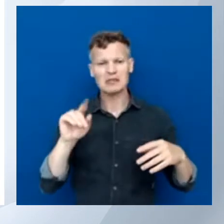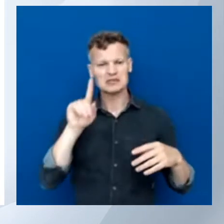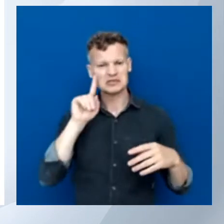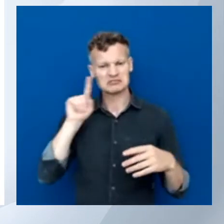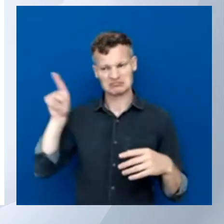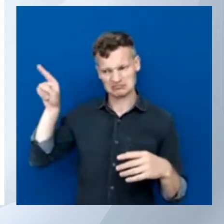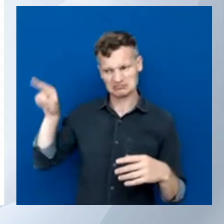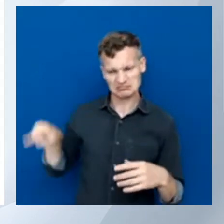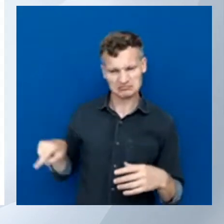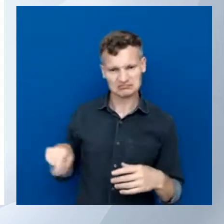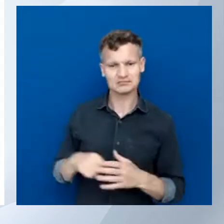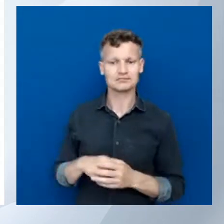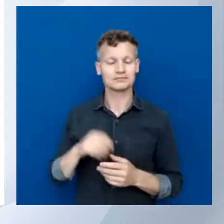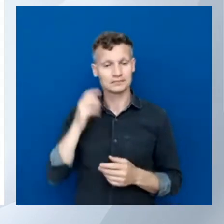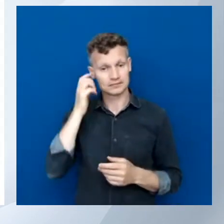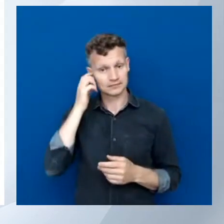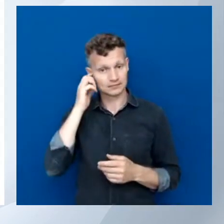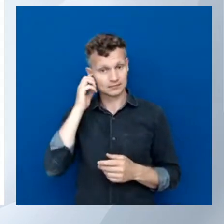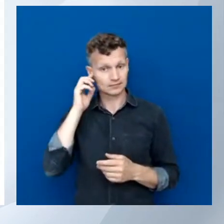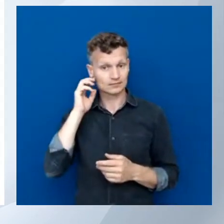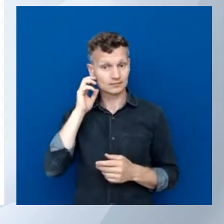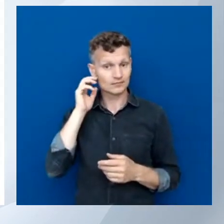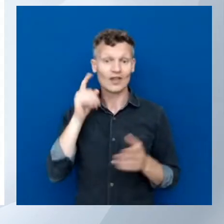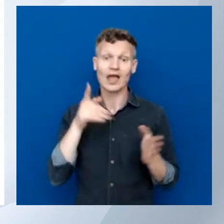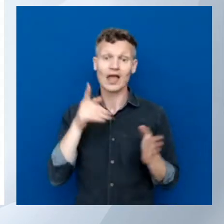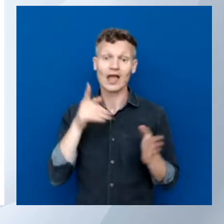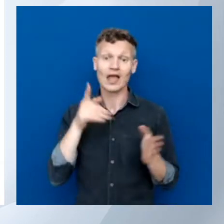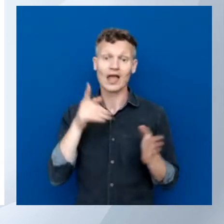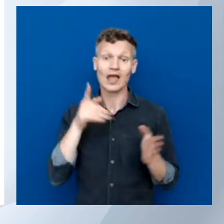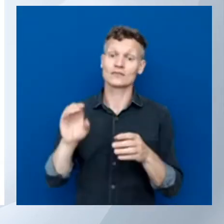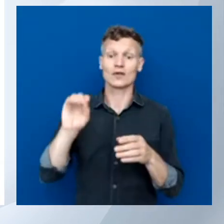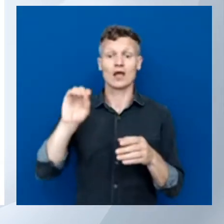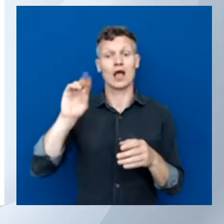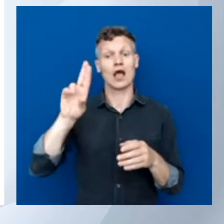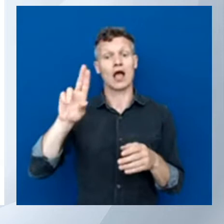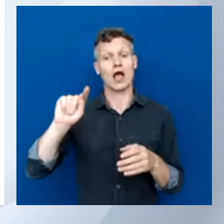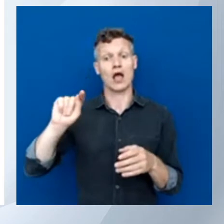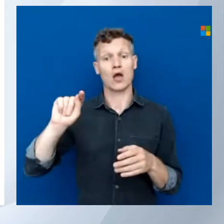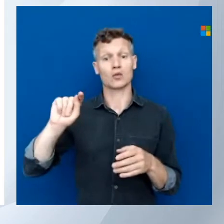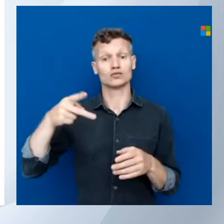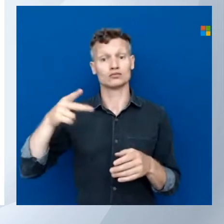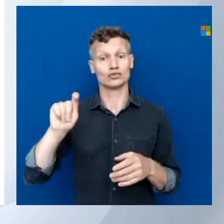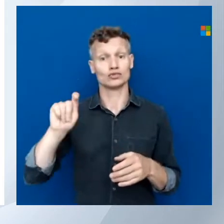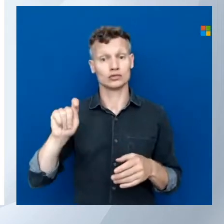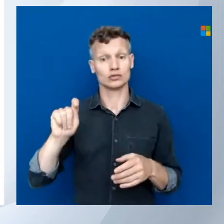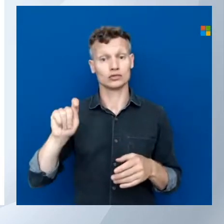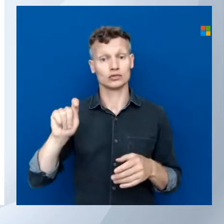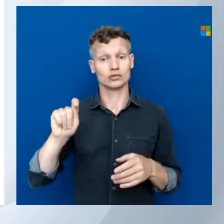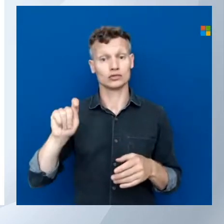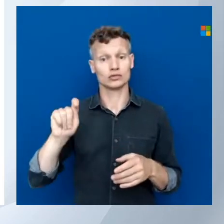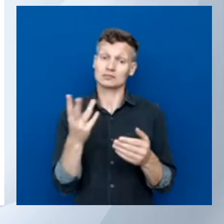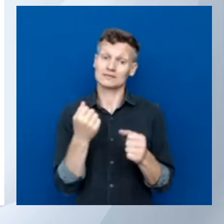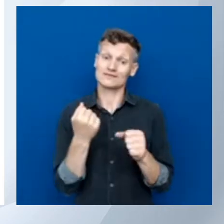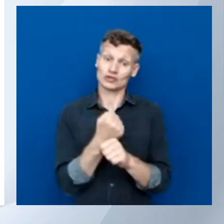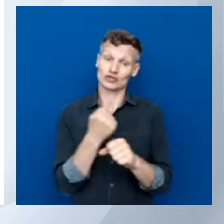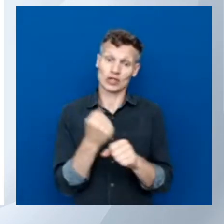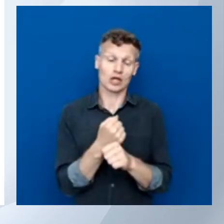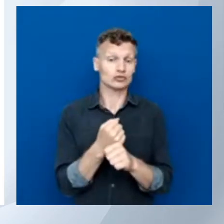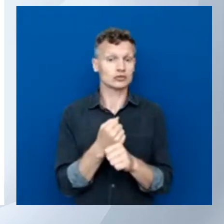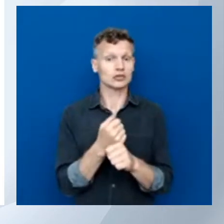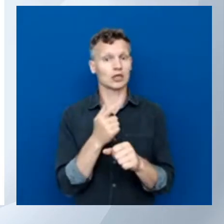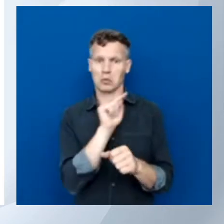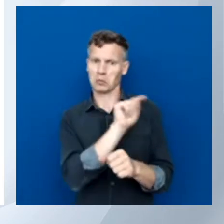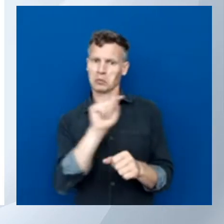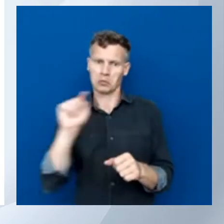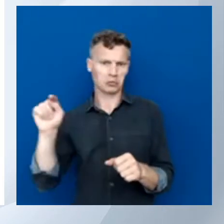And for some of these approaches, the internal functionality is very well understood. And as a result, the user is confident